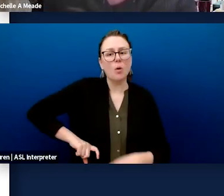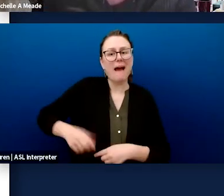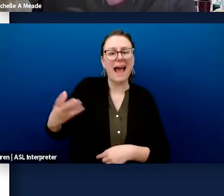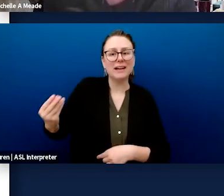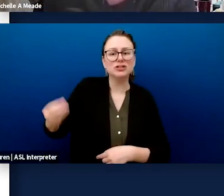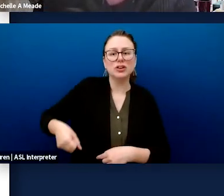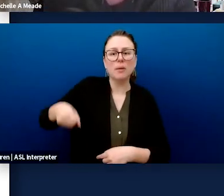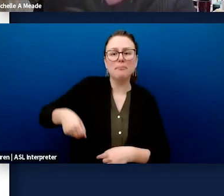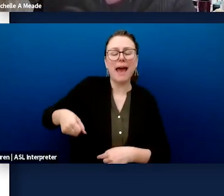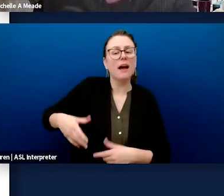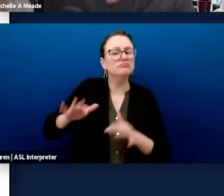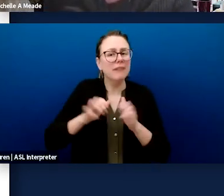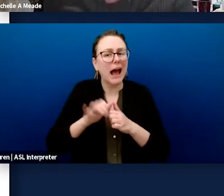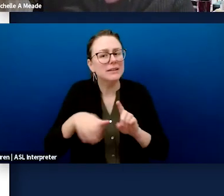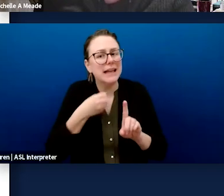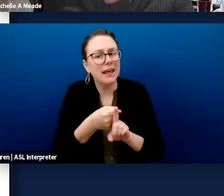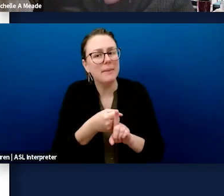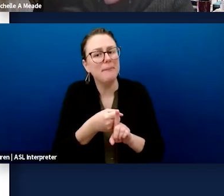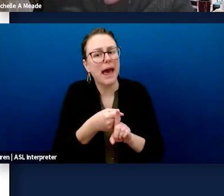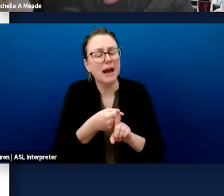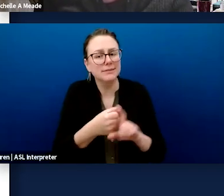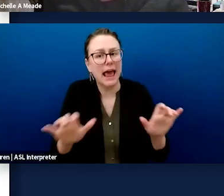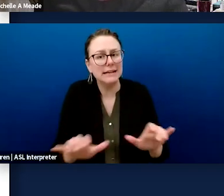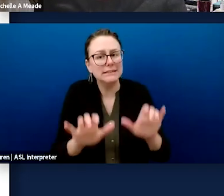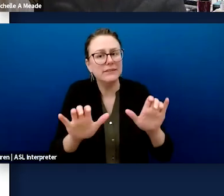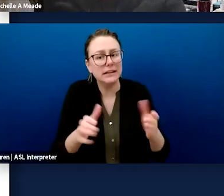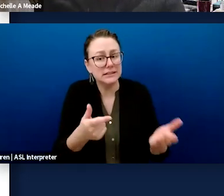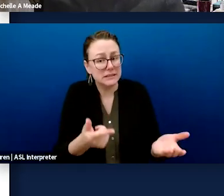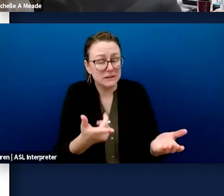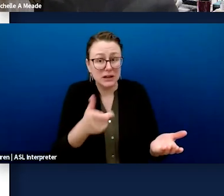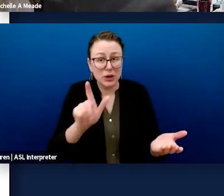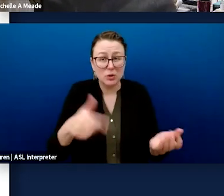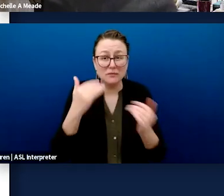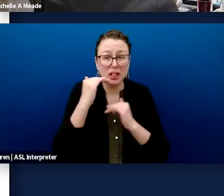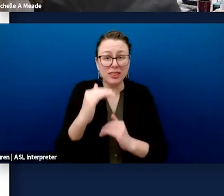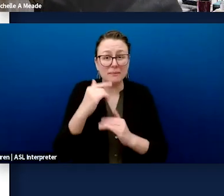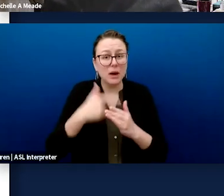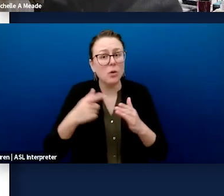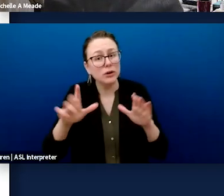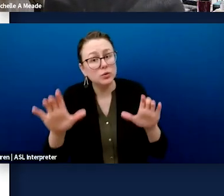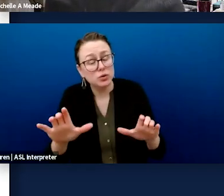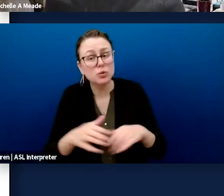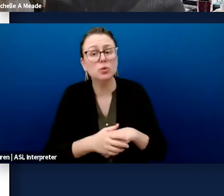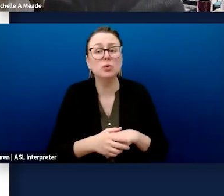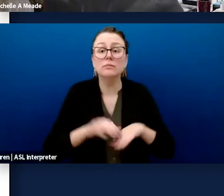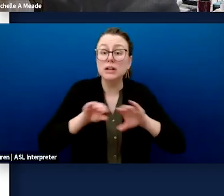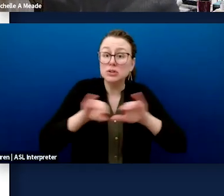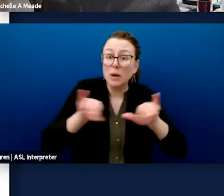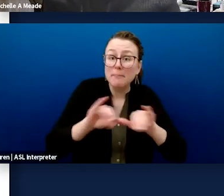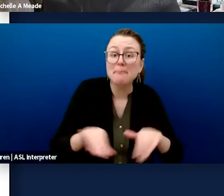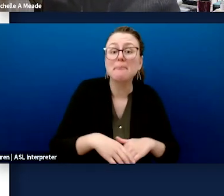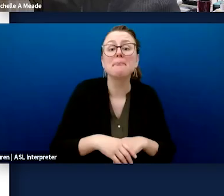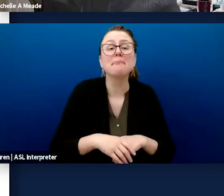bag impact activities? Do you have to limit what you do, swimming,